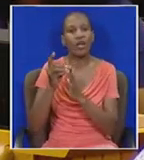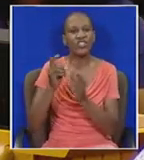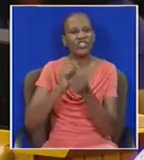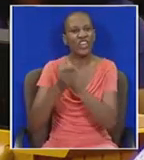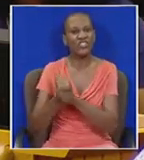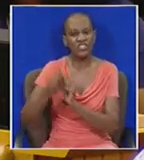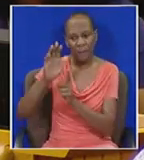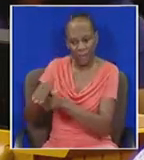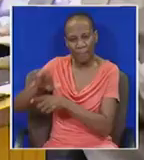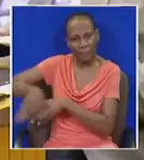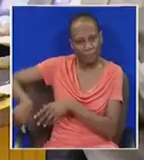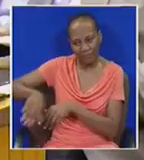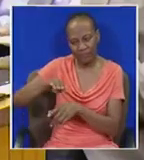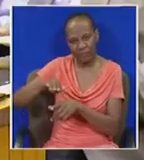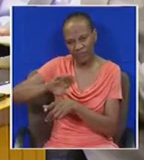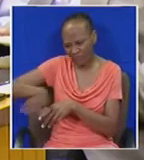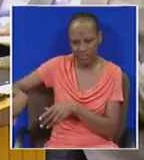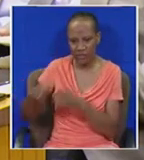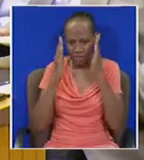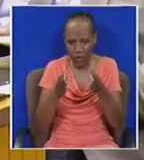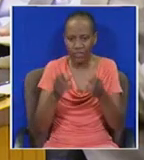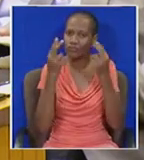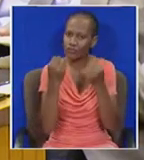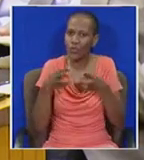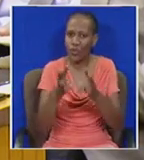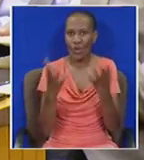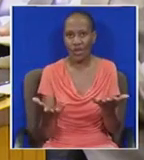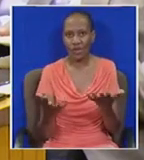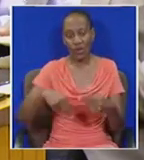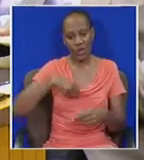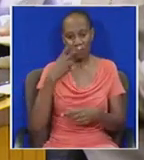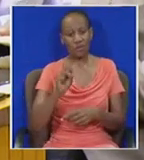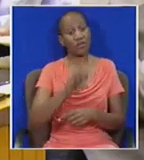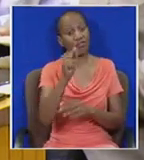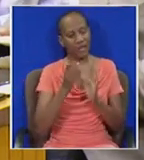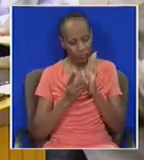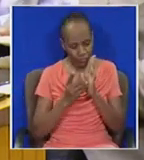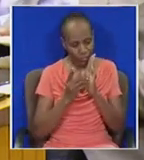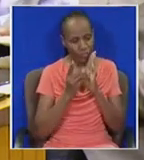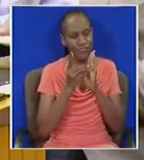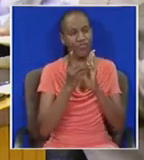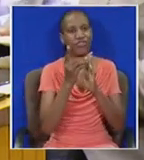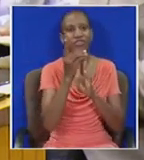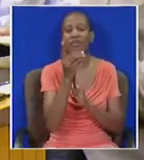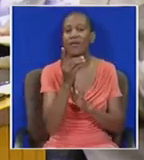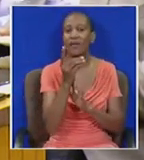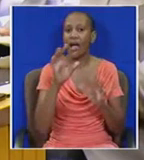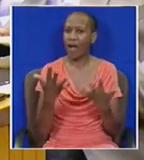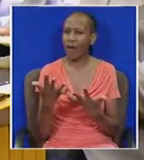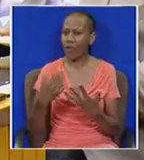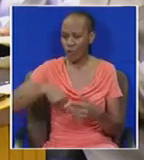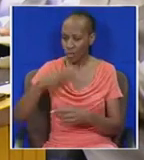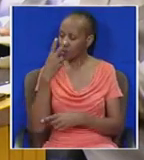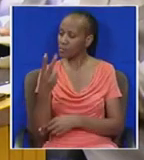needs. The agenda will thus reflect this as a developmental state requires an approach which